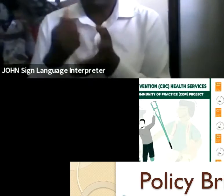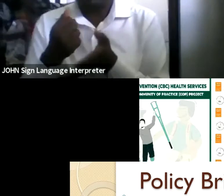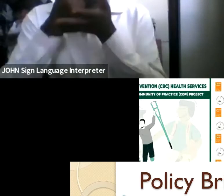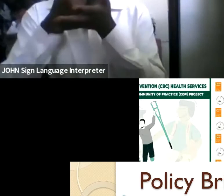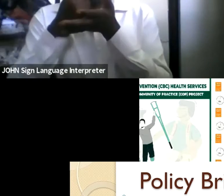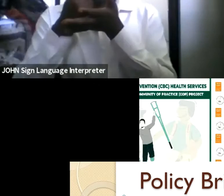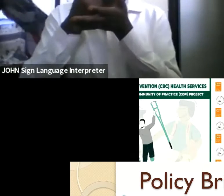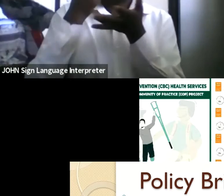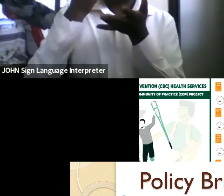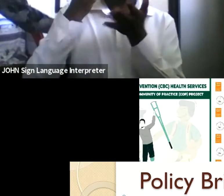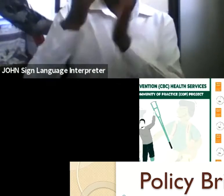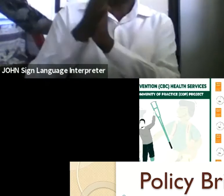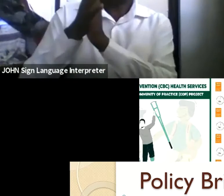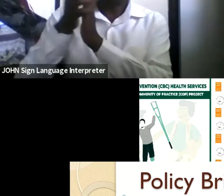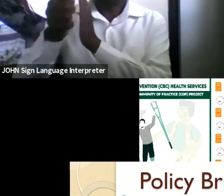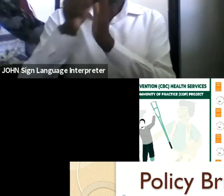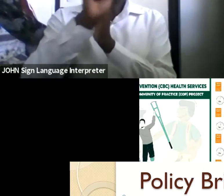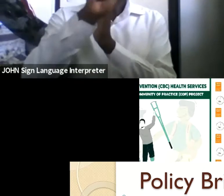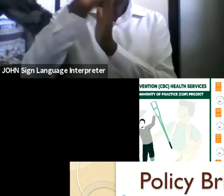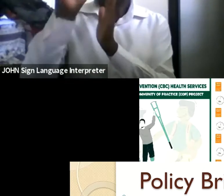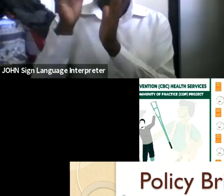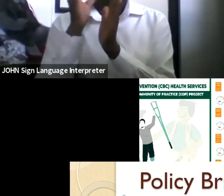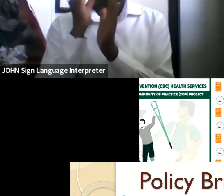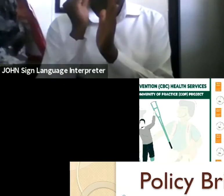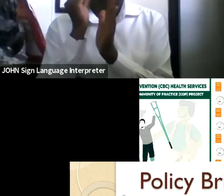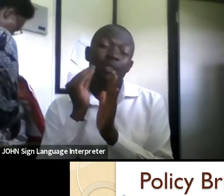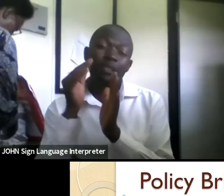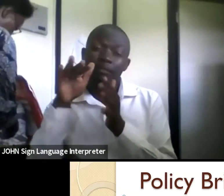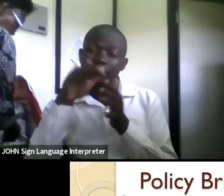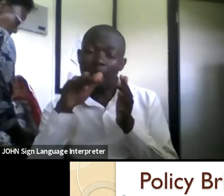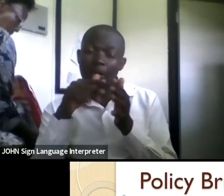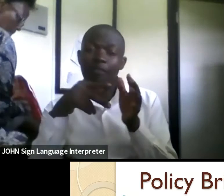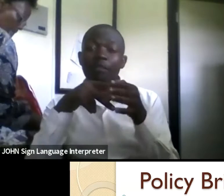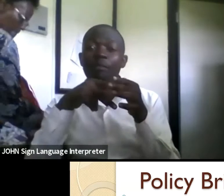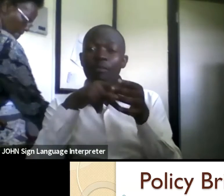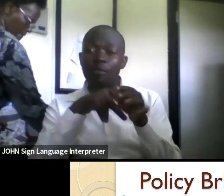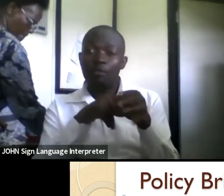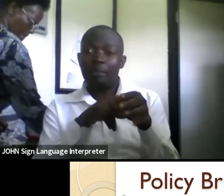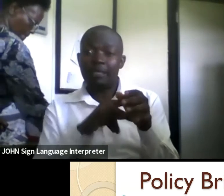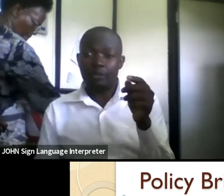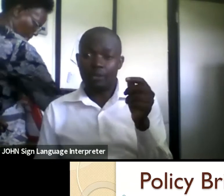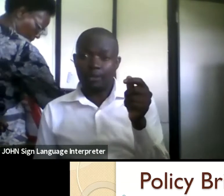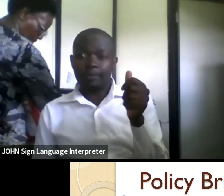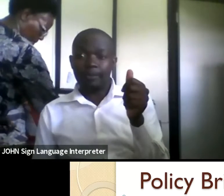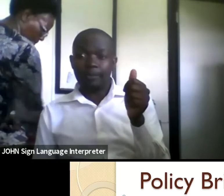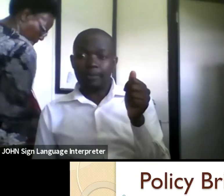expertise and experience in the field of rehabilitation.